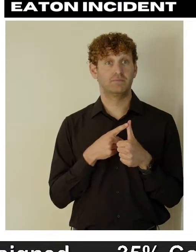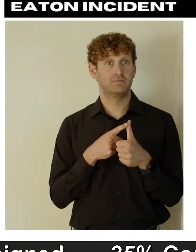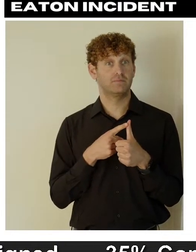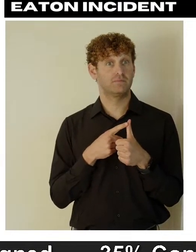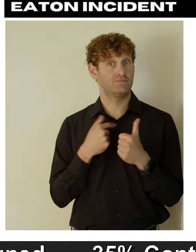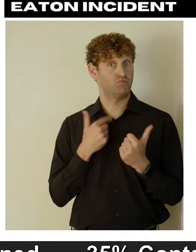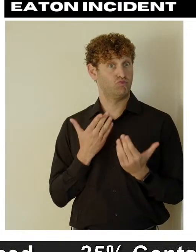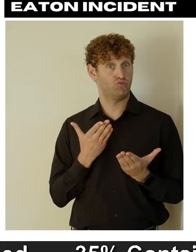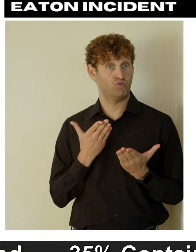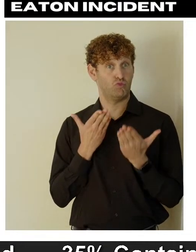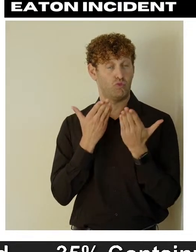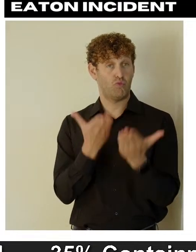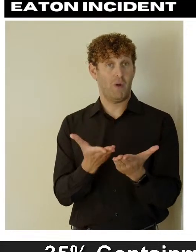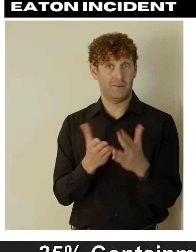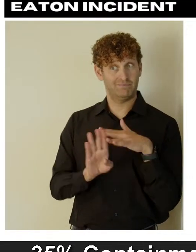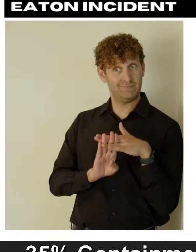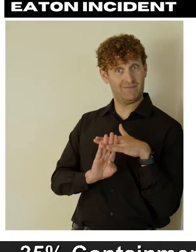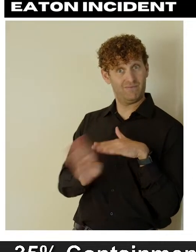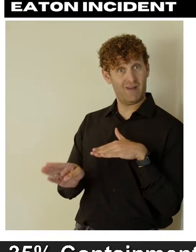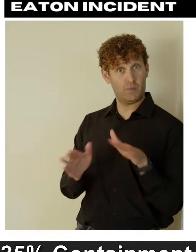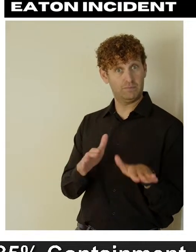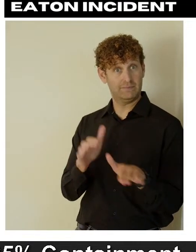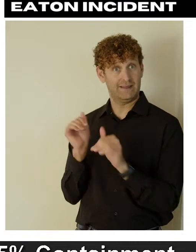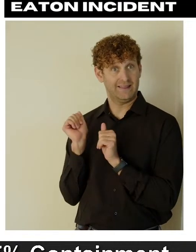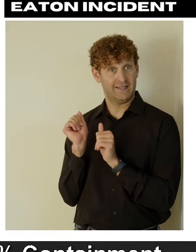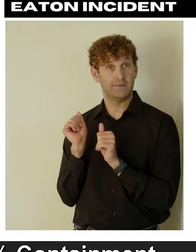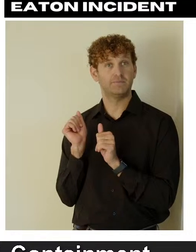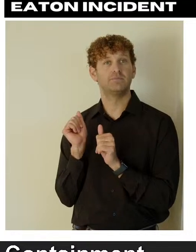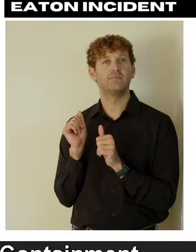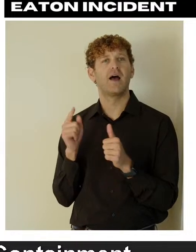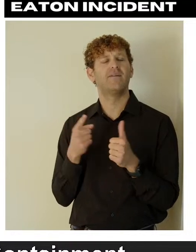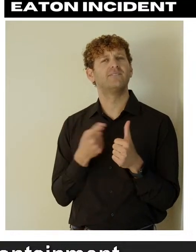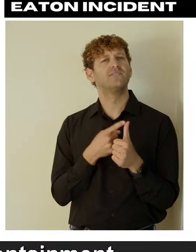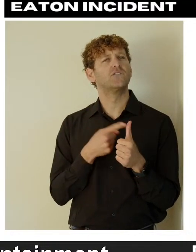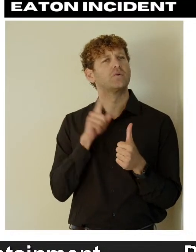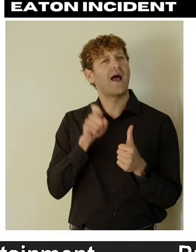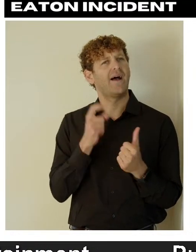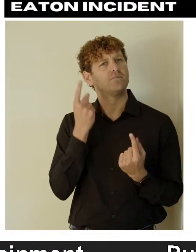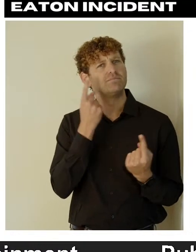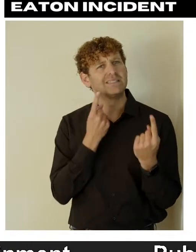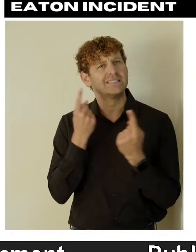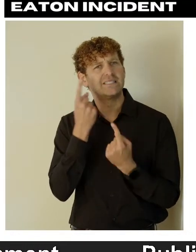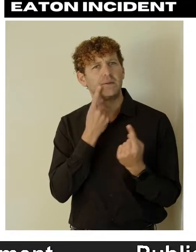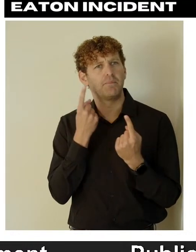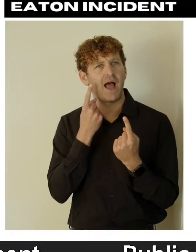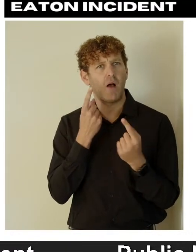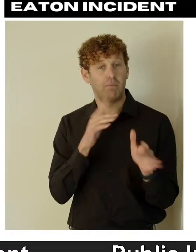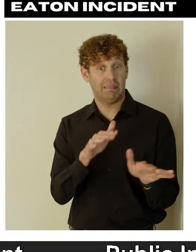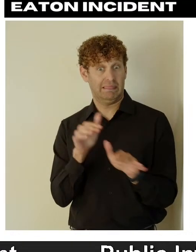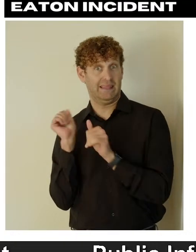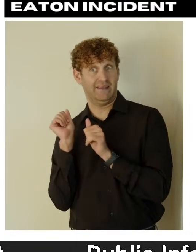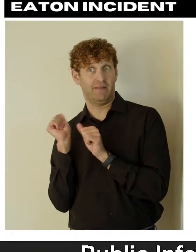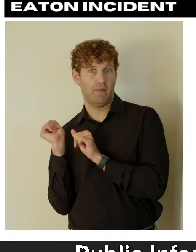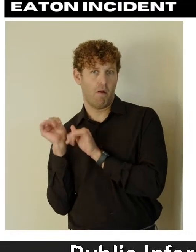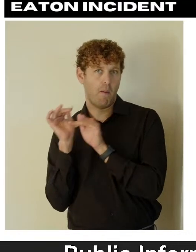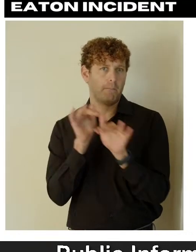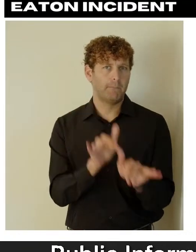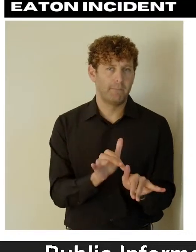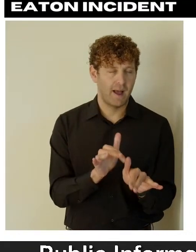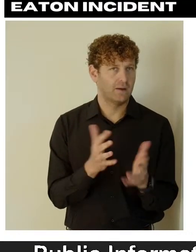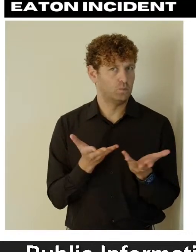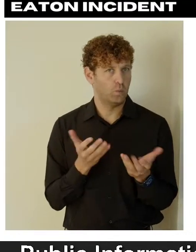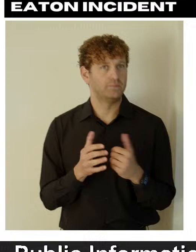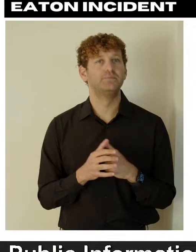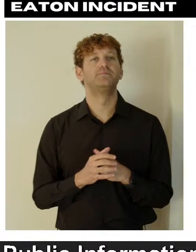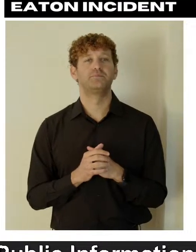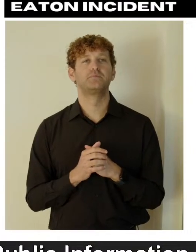to evacuate resources, the first thing that we think about is how we're going to get those resources repopulated and get folks back into their homes. So some of the